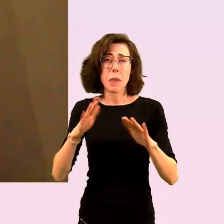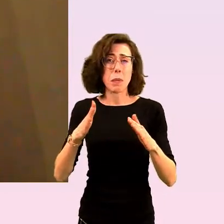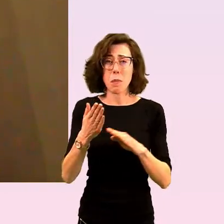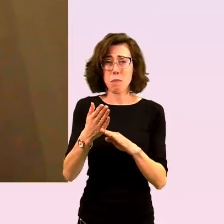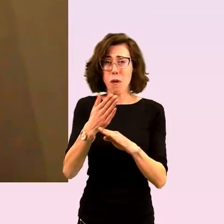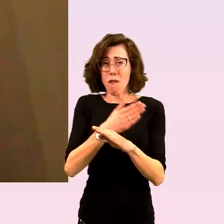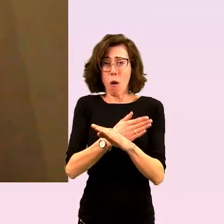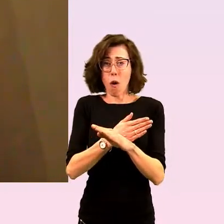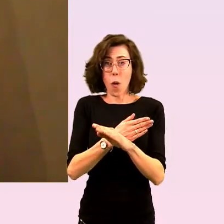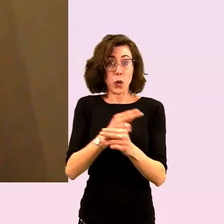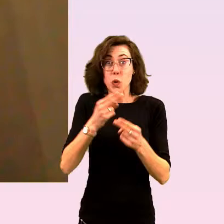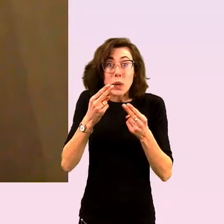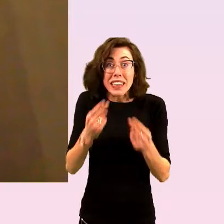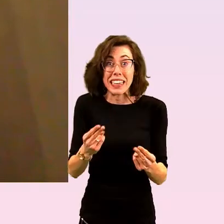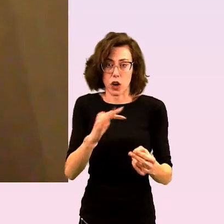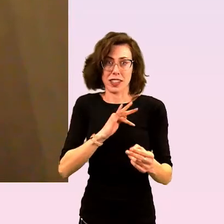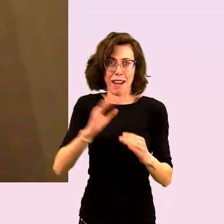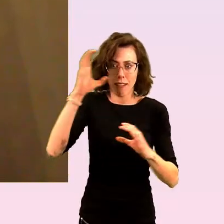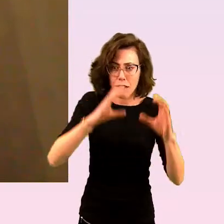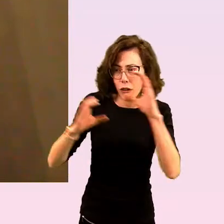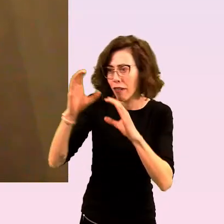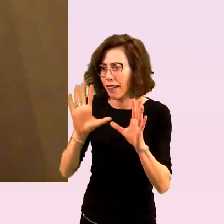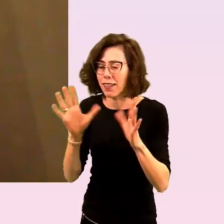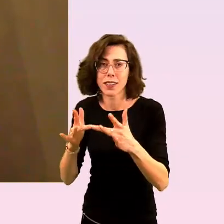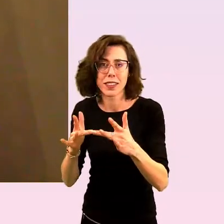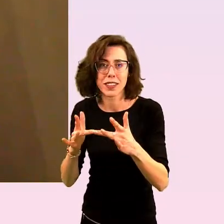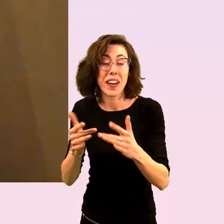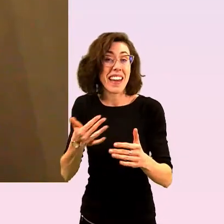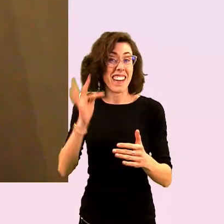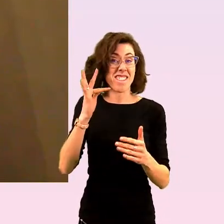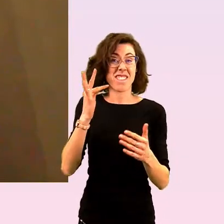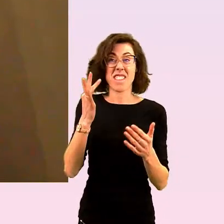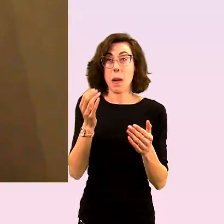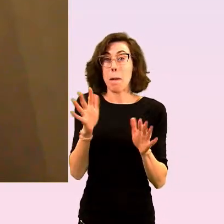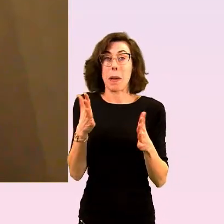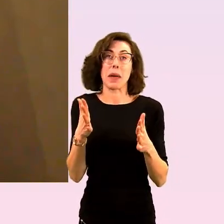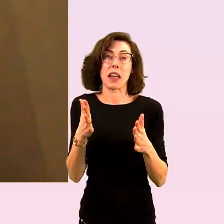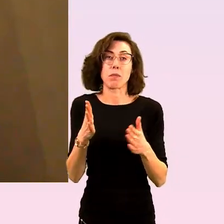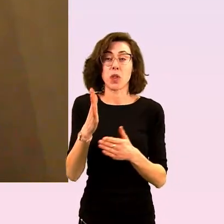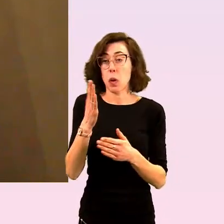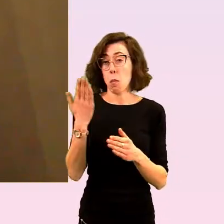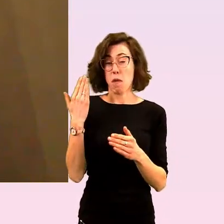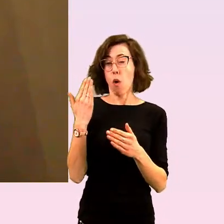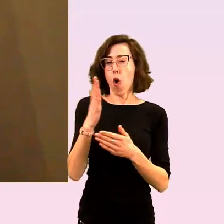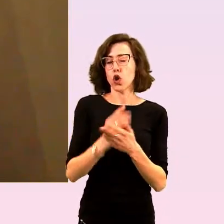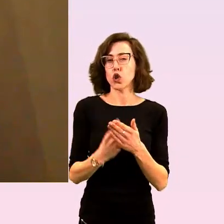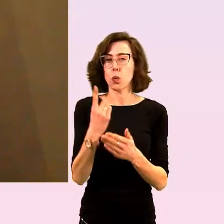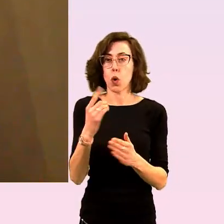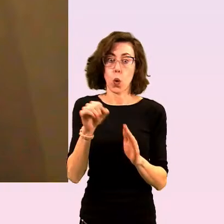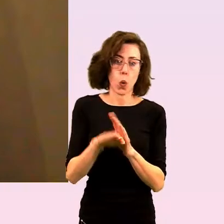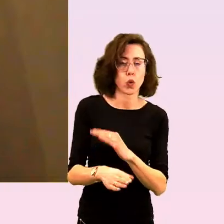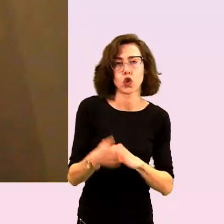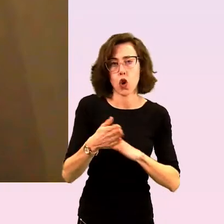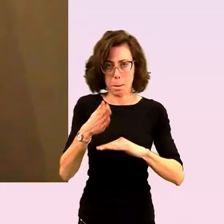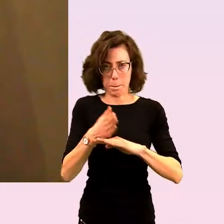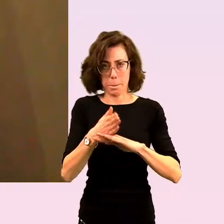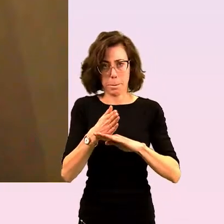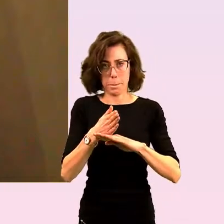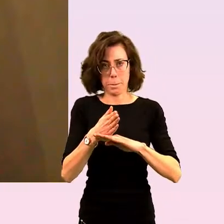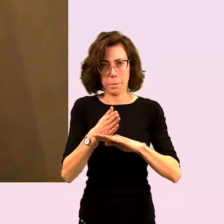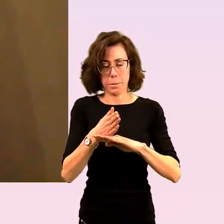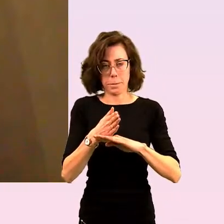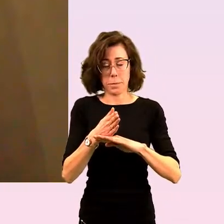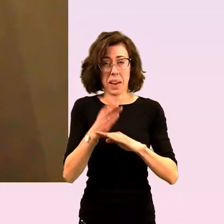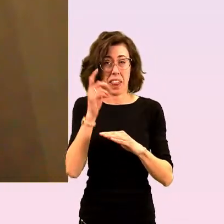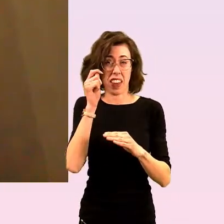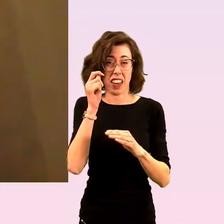for it before. So if somebody was made recently unemployed, like normally we'd have, I